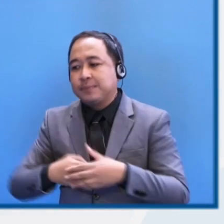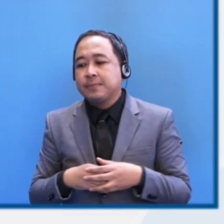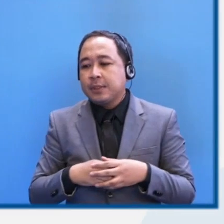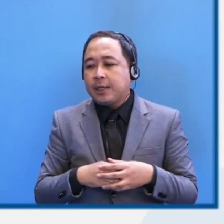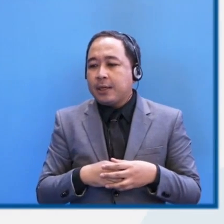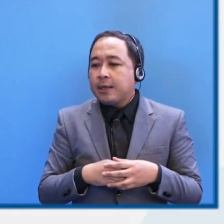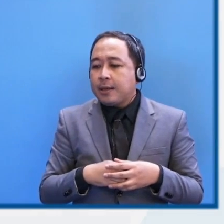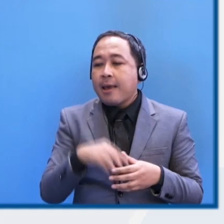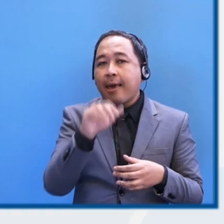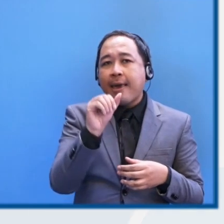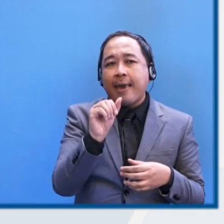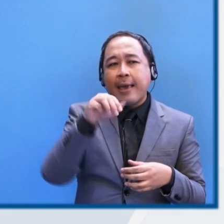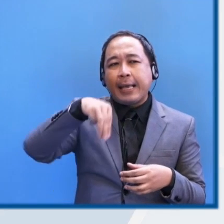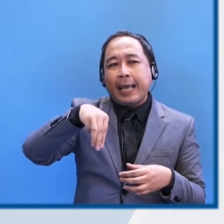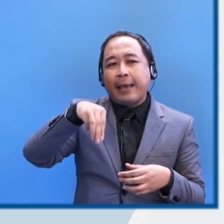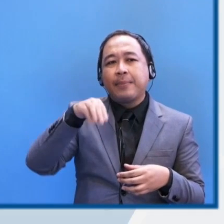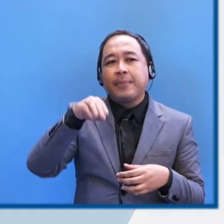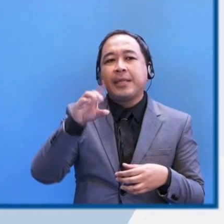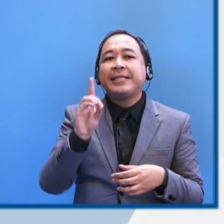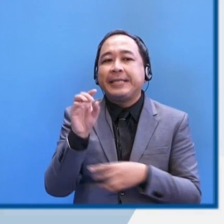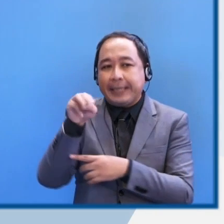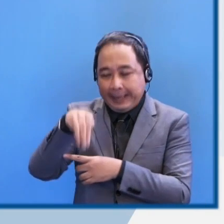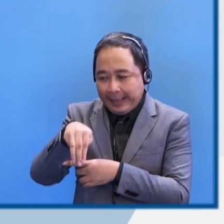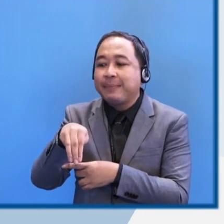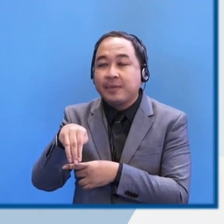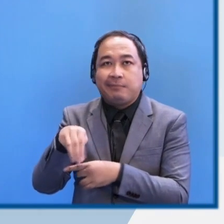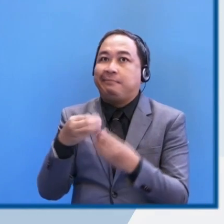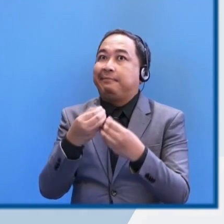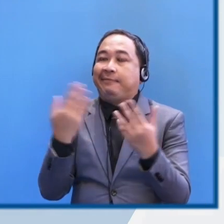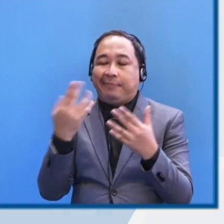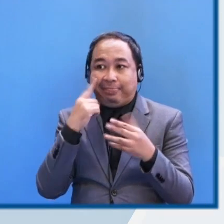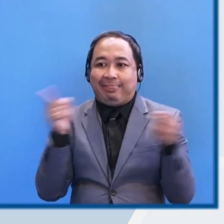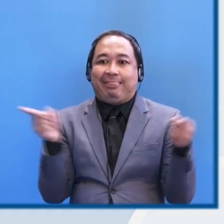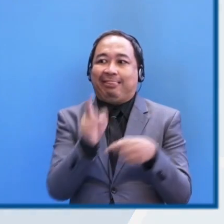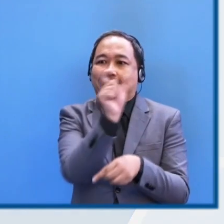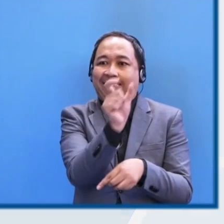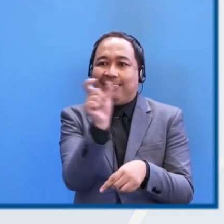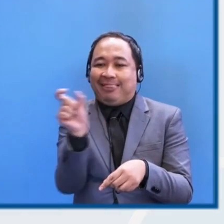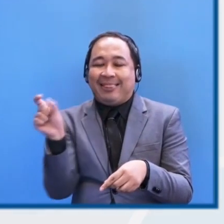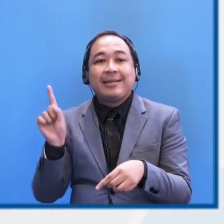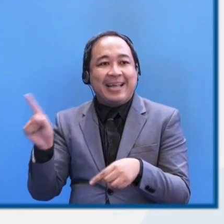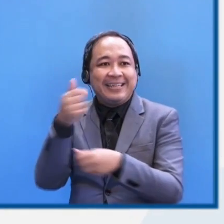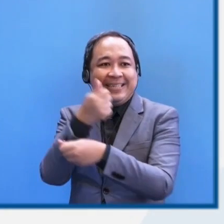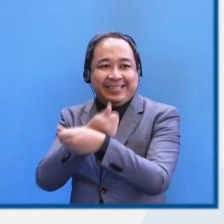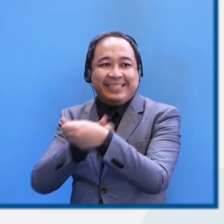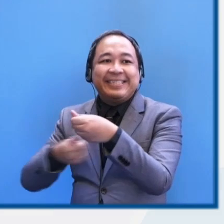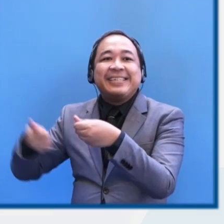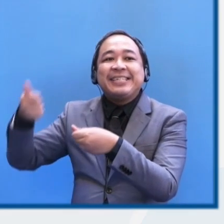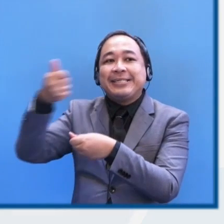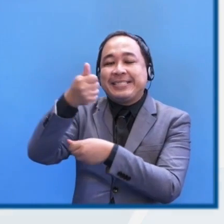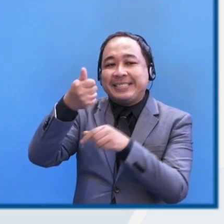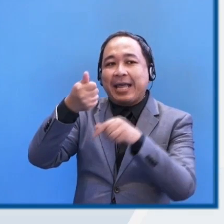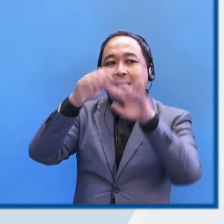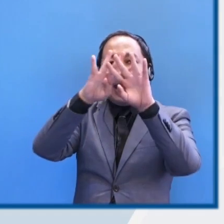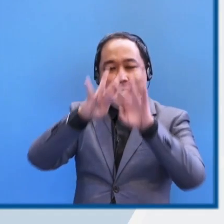COP to ADMER, so many abbreviations, also work closely with the Secretary General of ASEAN, who also serves as the ASEAN